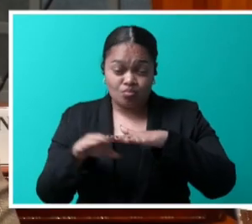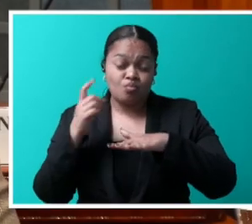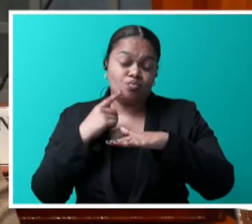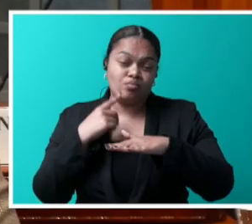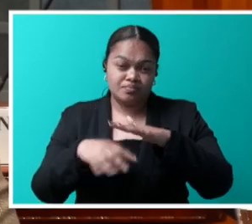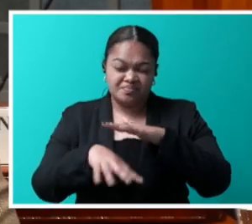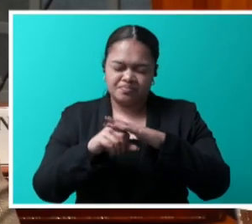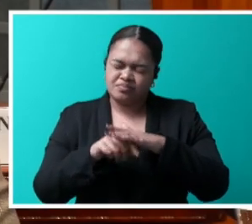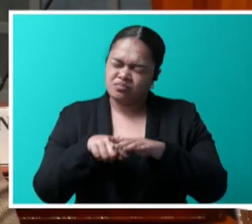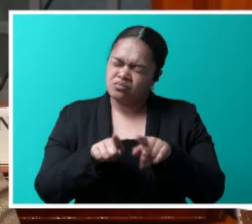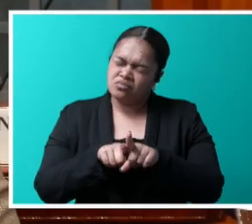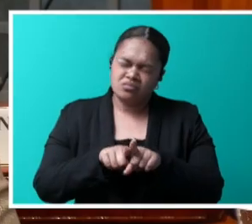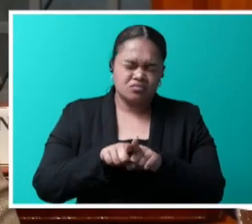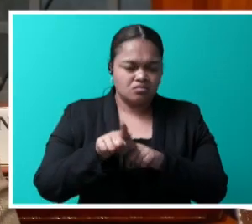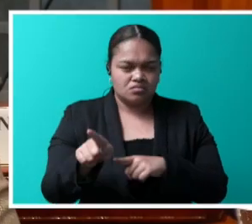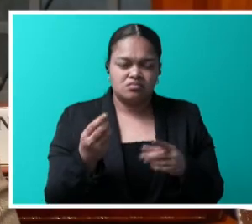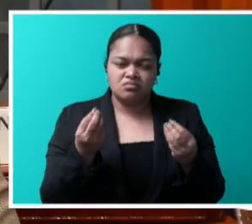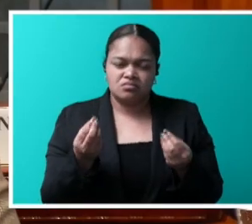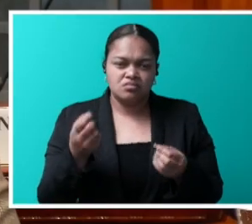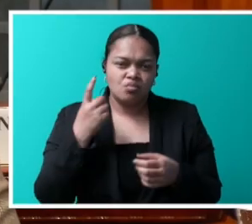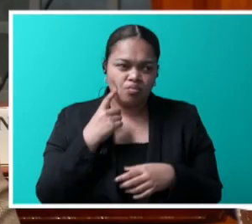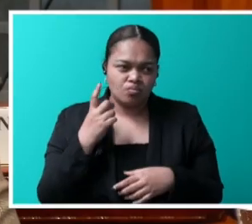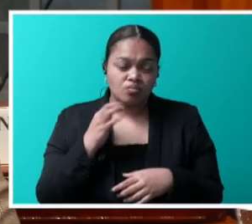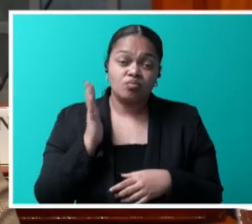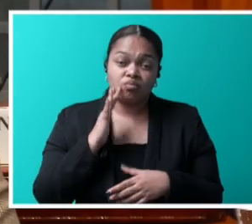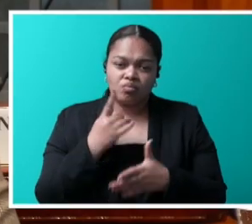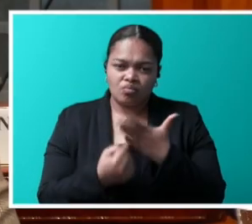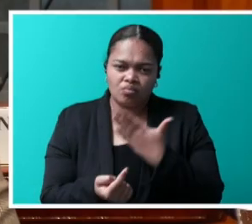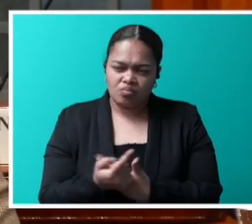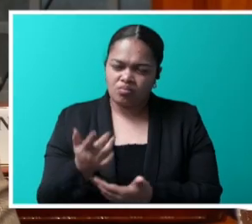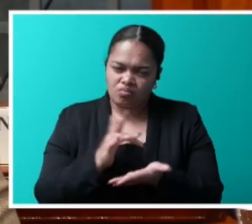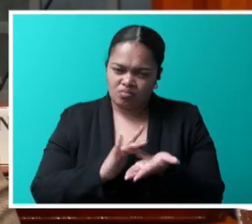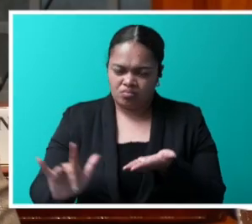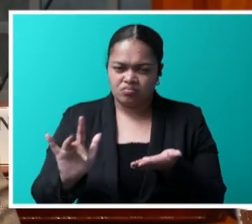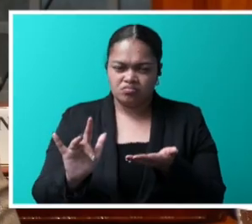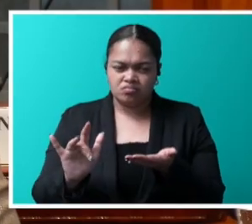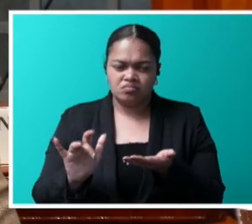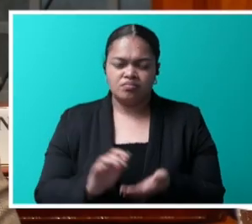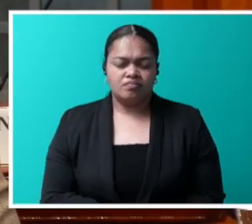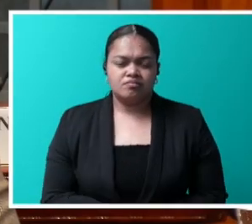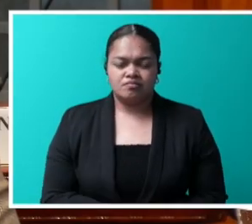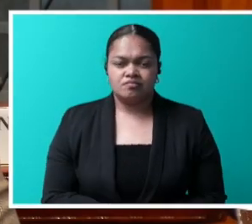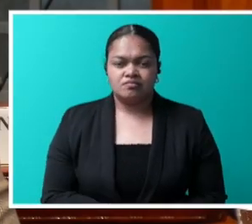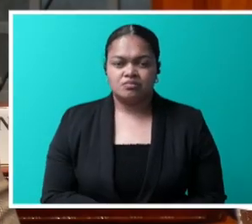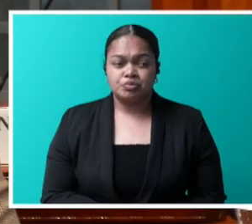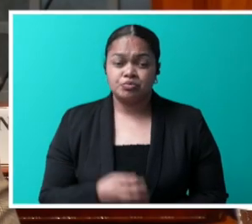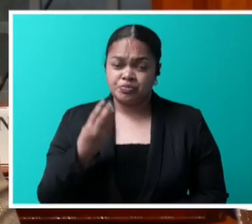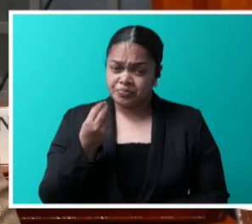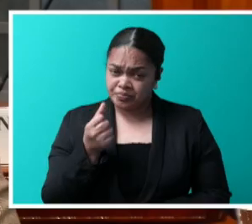most reliable strategic reserve during our droughts. Mr. Speaker, some months